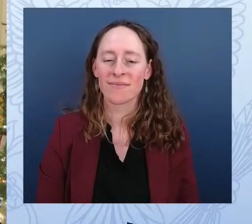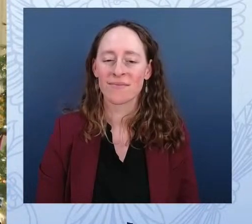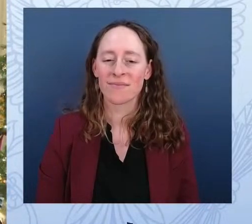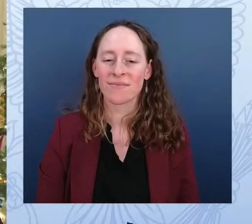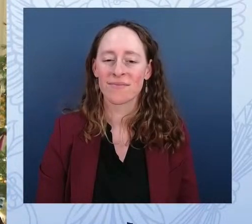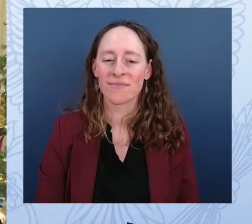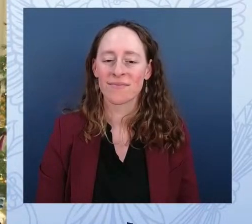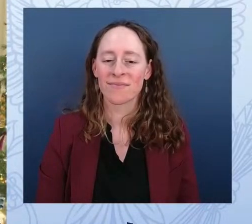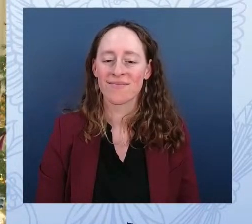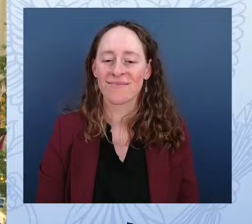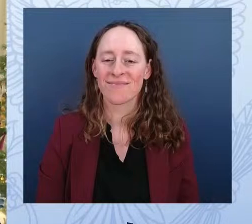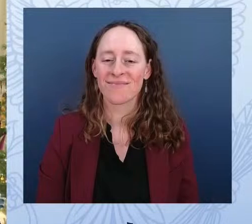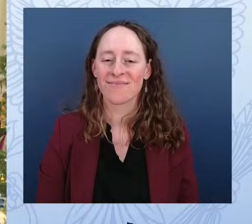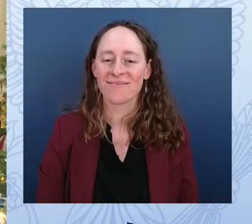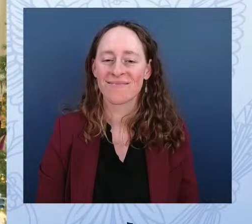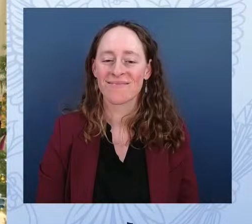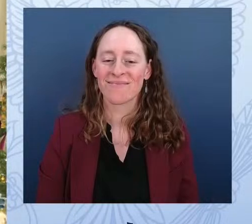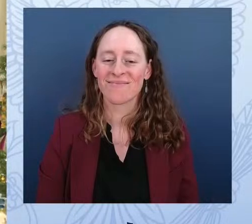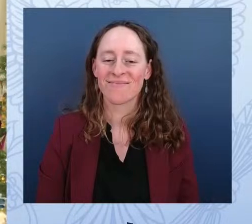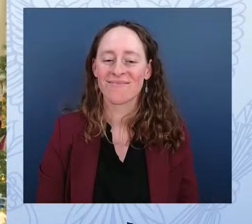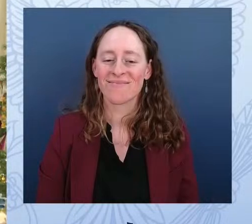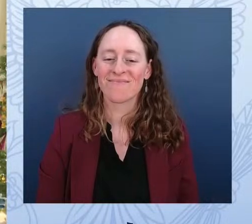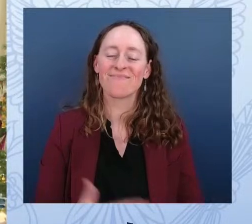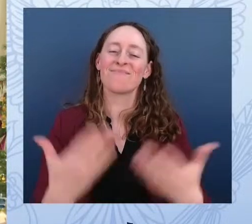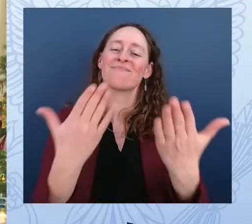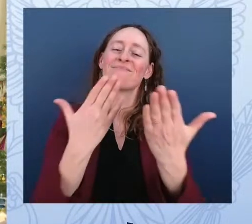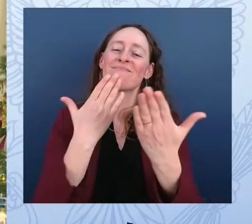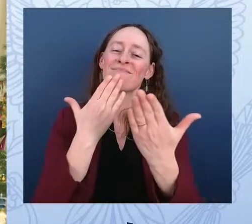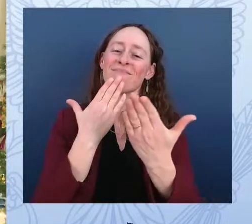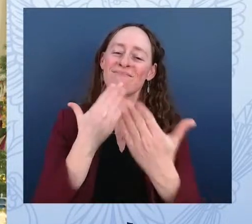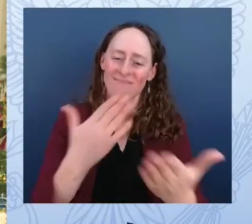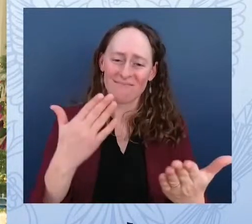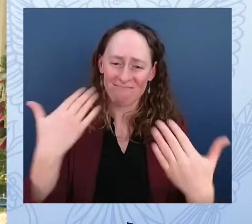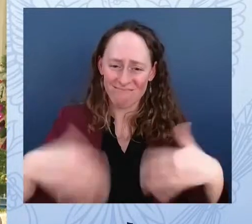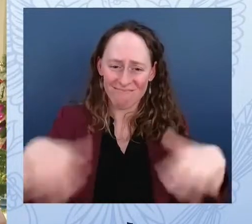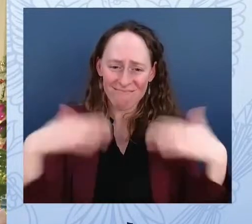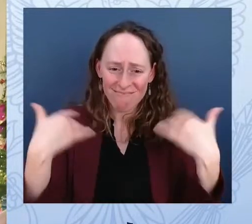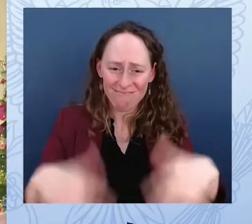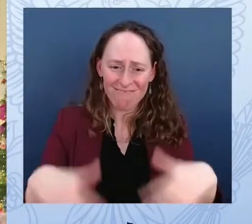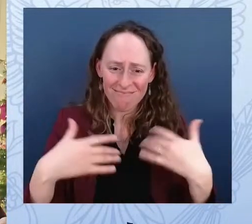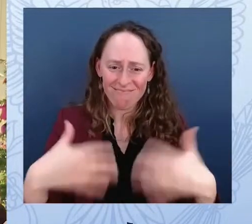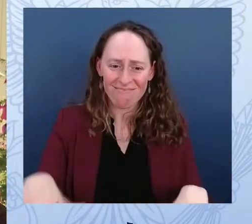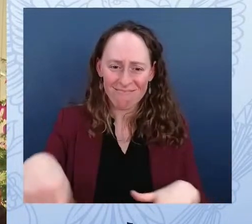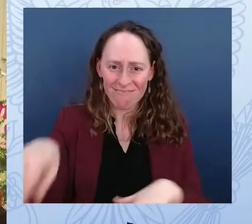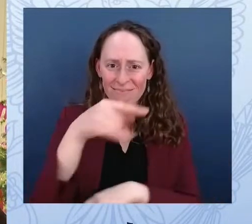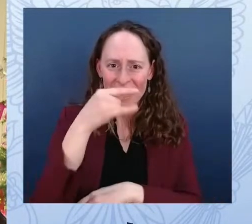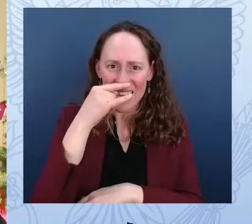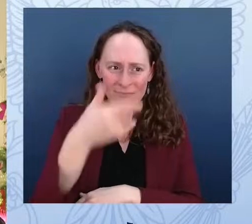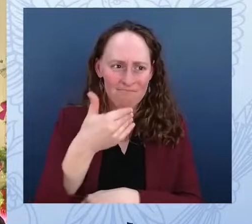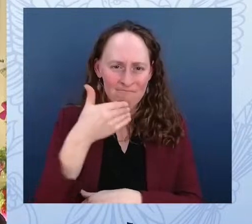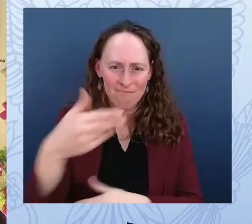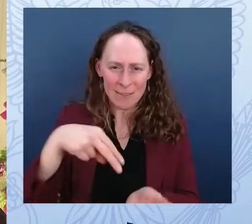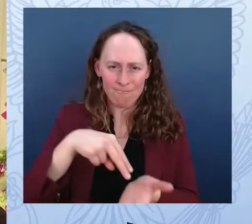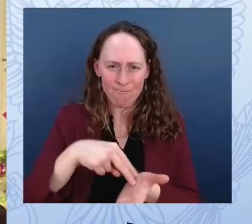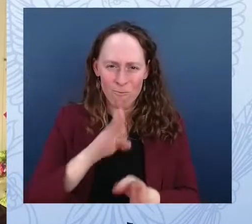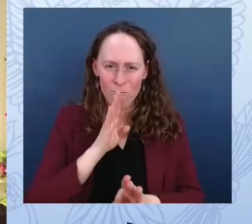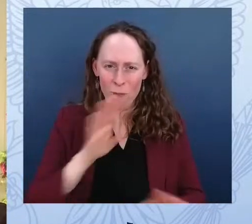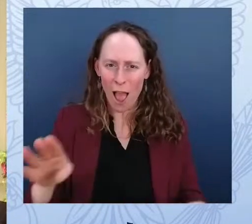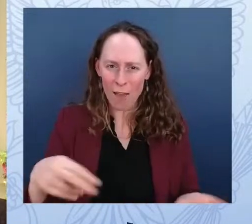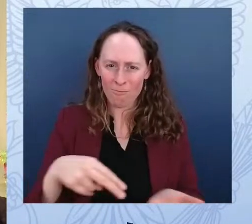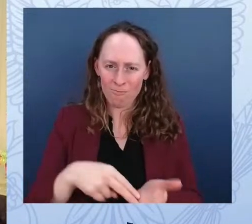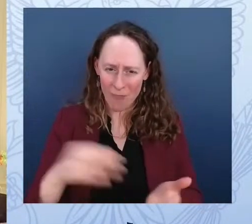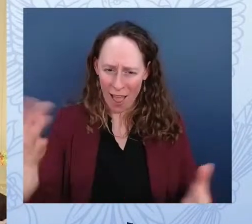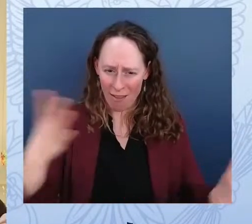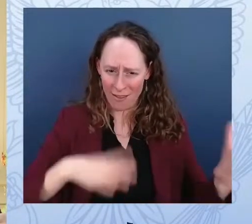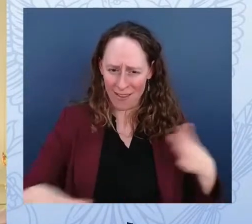Thank you. So you kids, honestly, you've all been so great. You want to come on, you all got dressed up, you all look so great. You want to come up on the